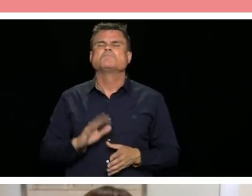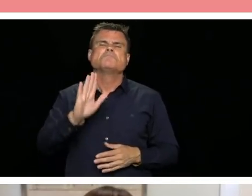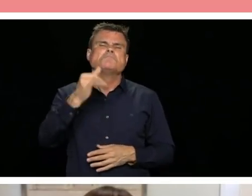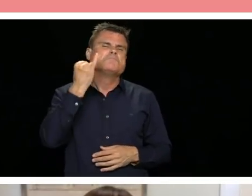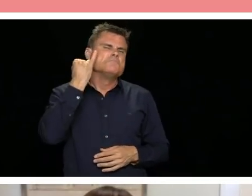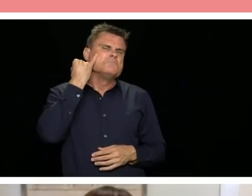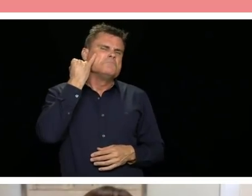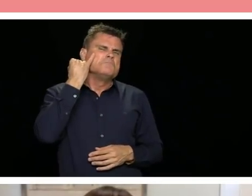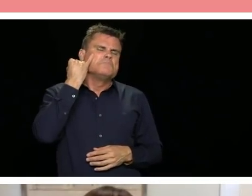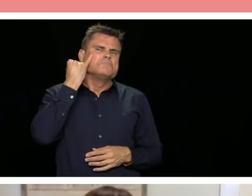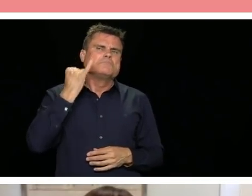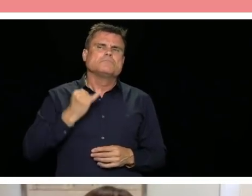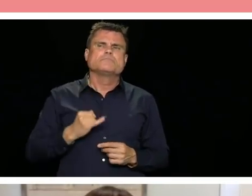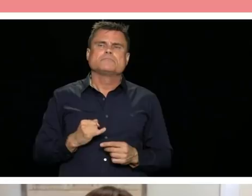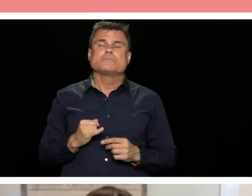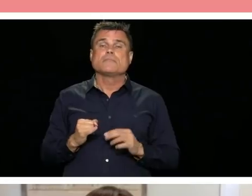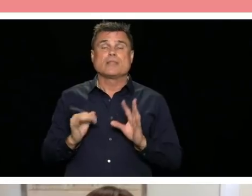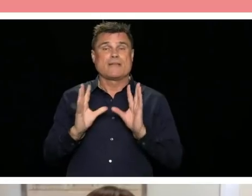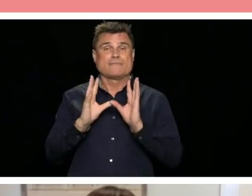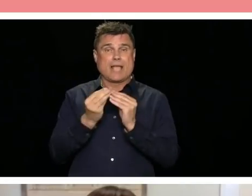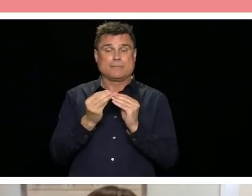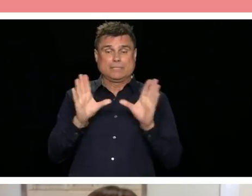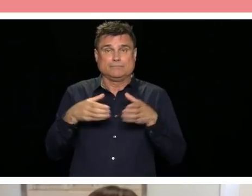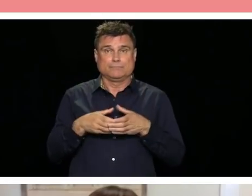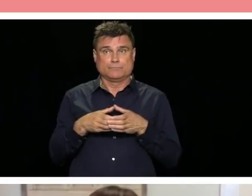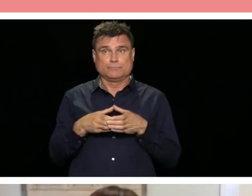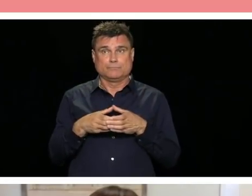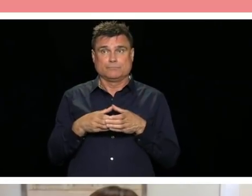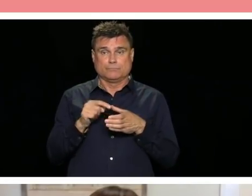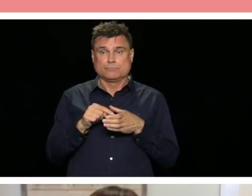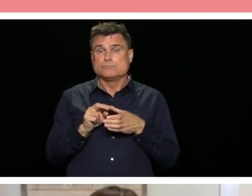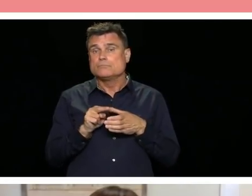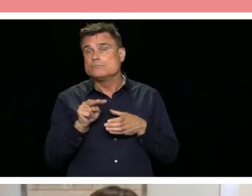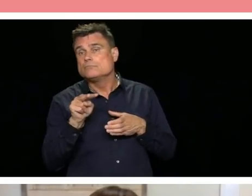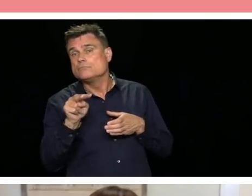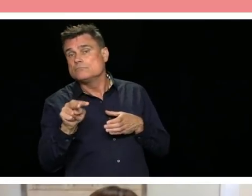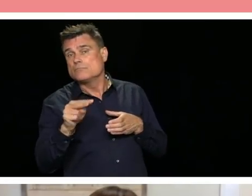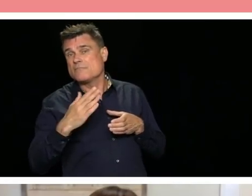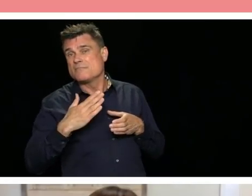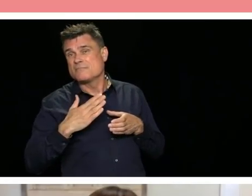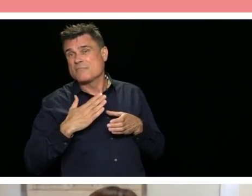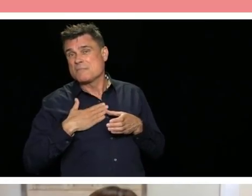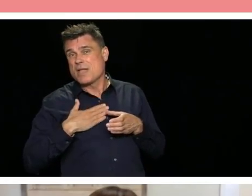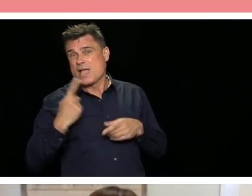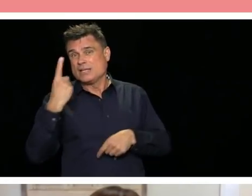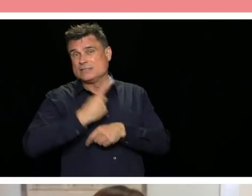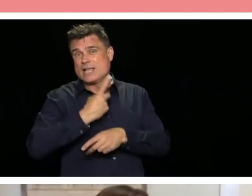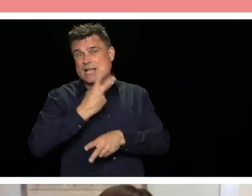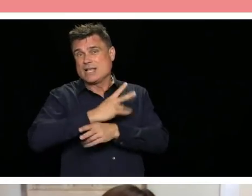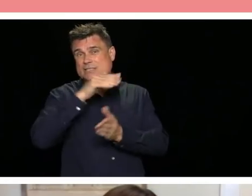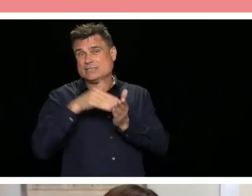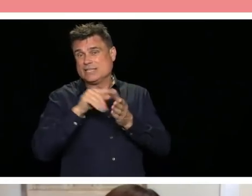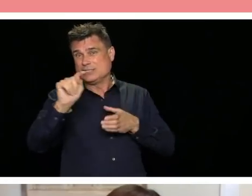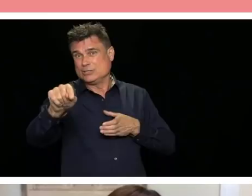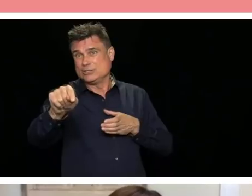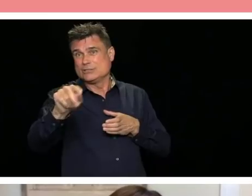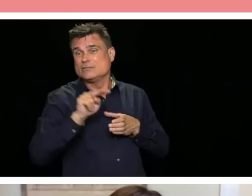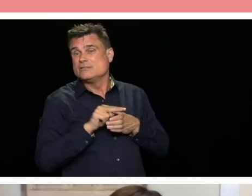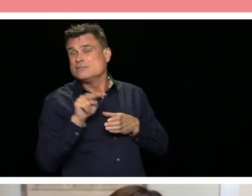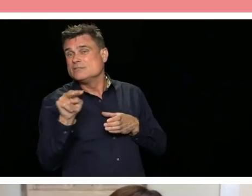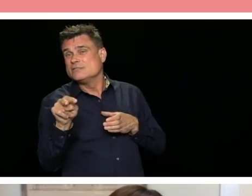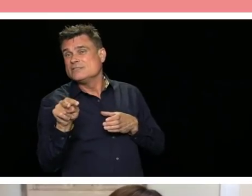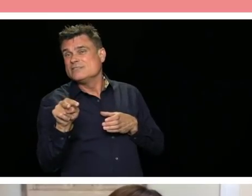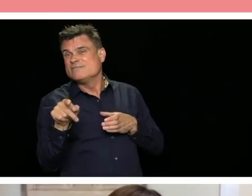welcome back families or expand their numbers beyond the limited capacity during the first phase of the pandemic,